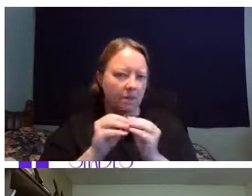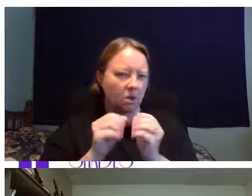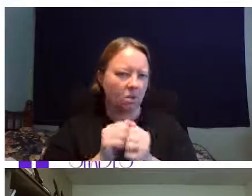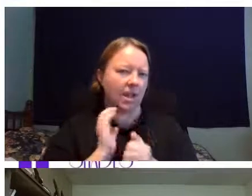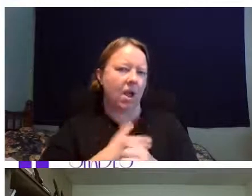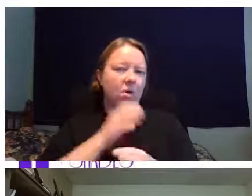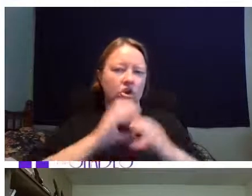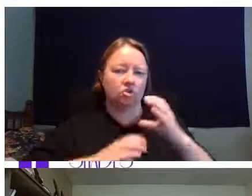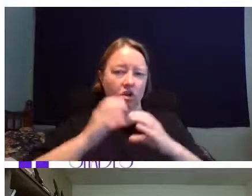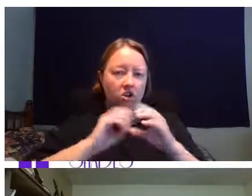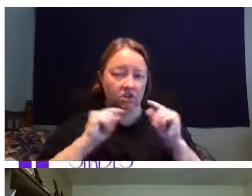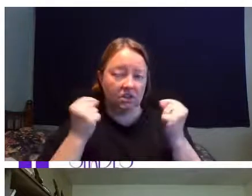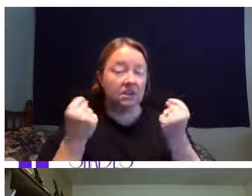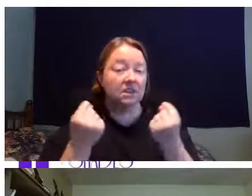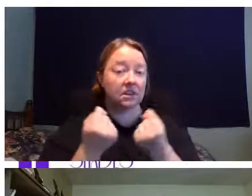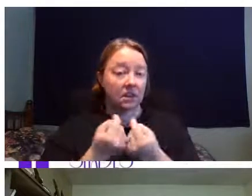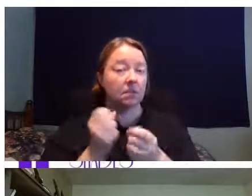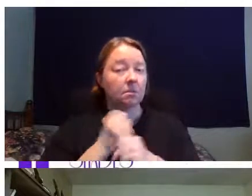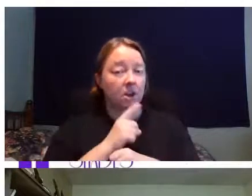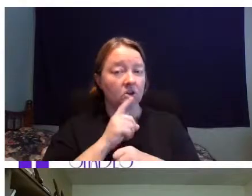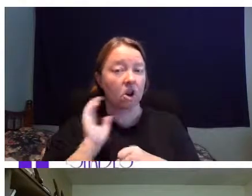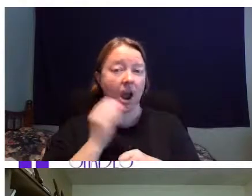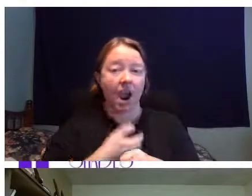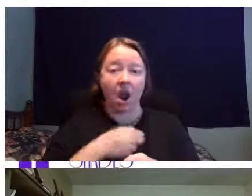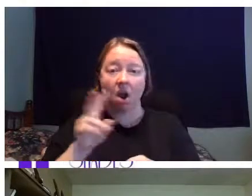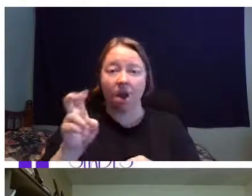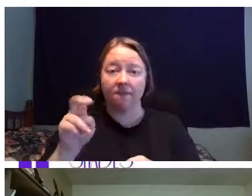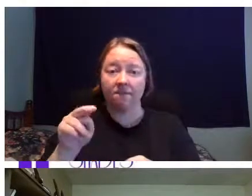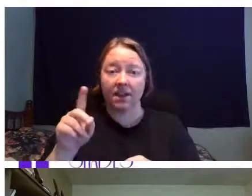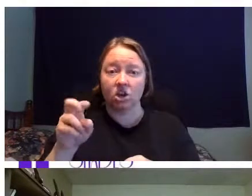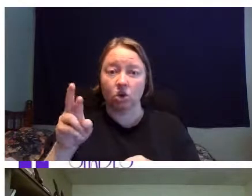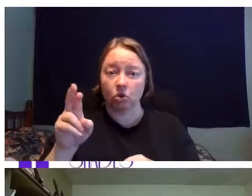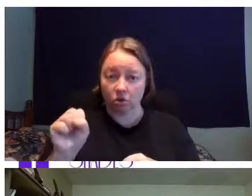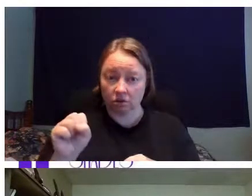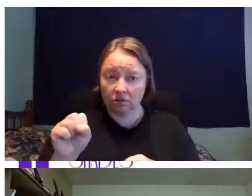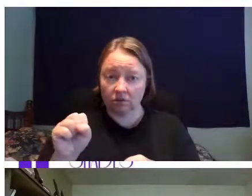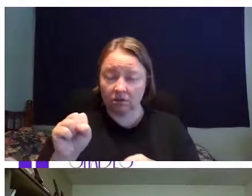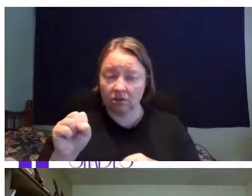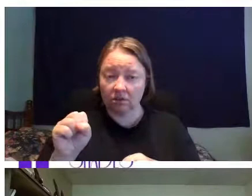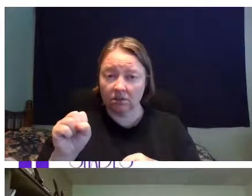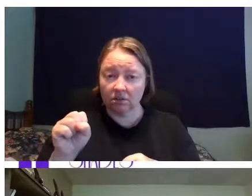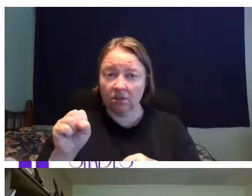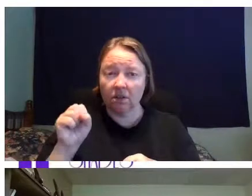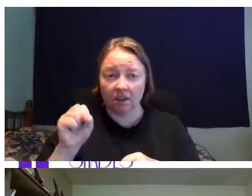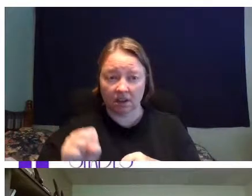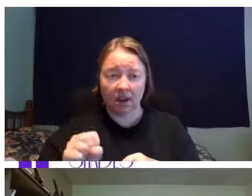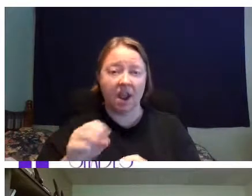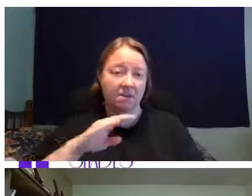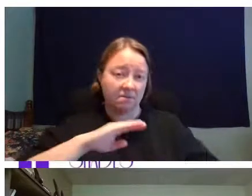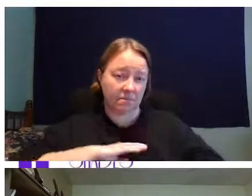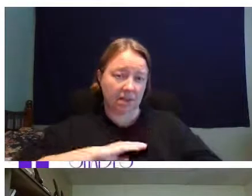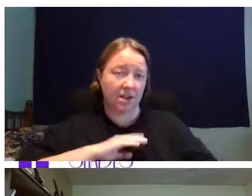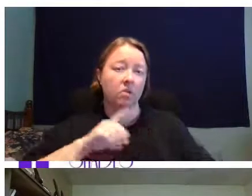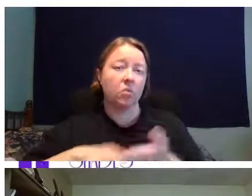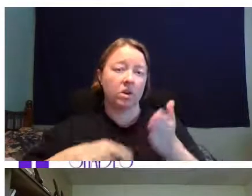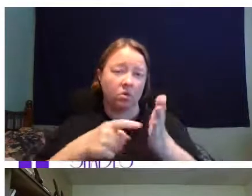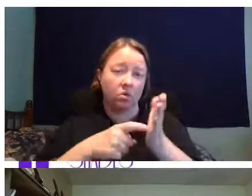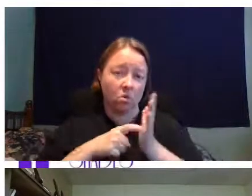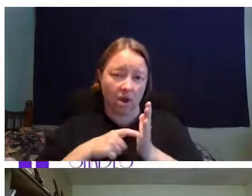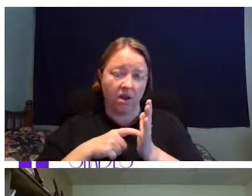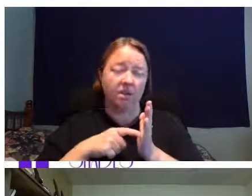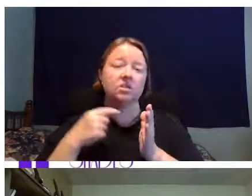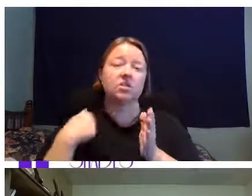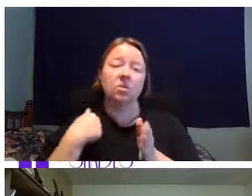construction team and making sure our vendors are able to, fulfill those requirements, and that way we can